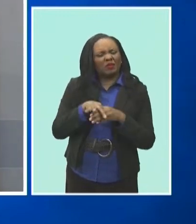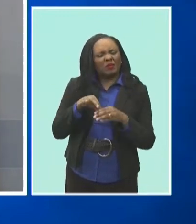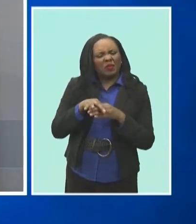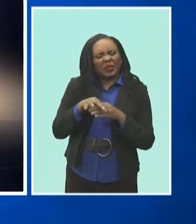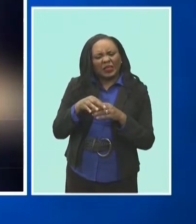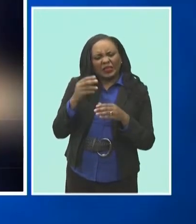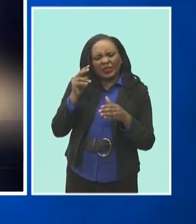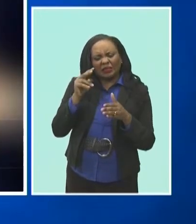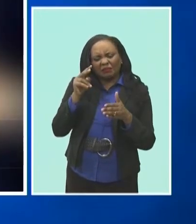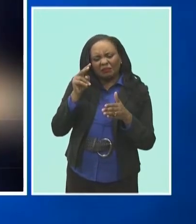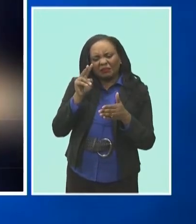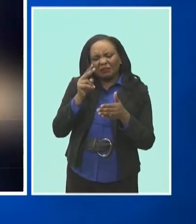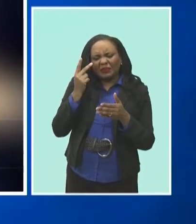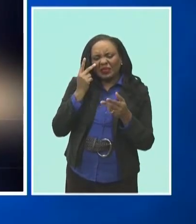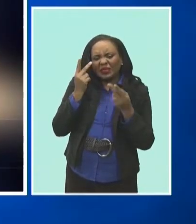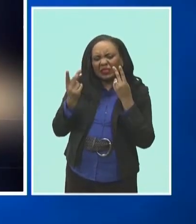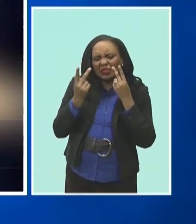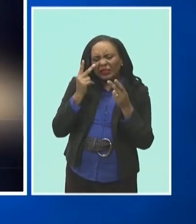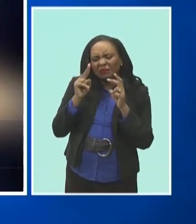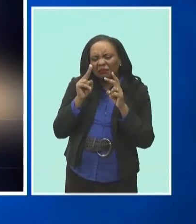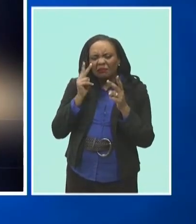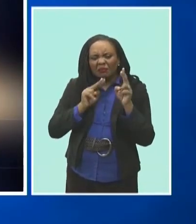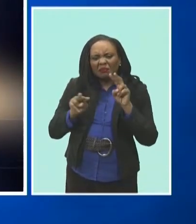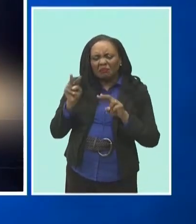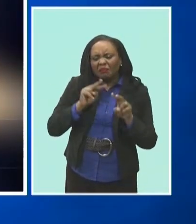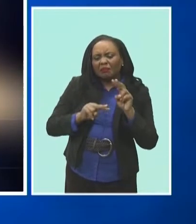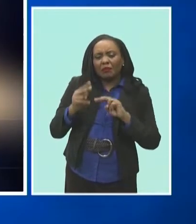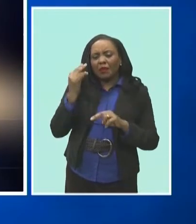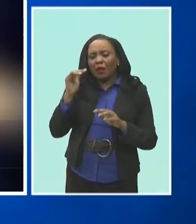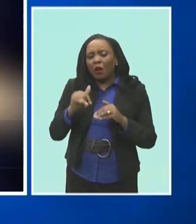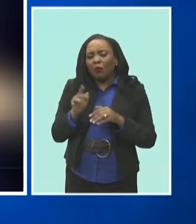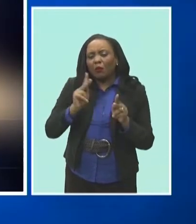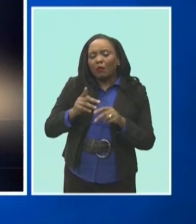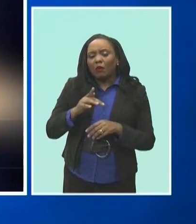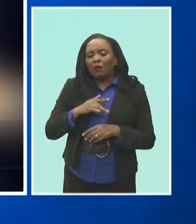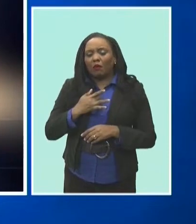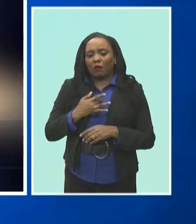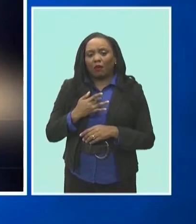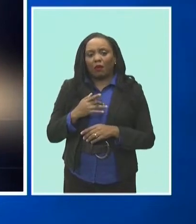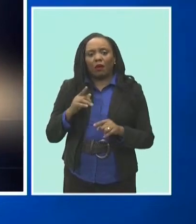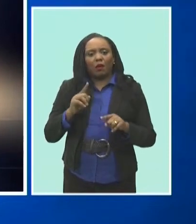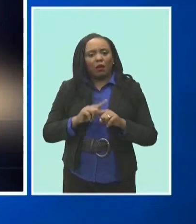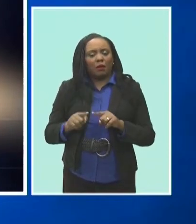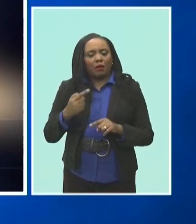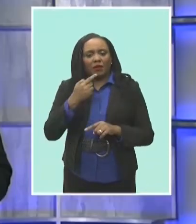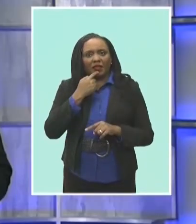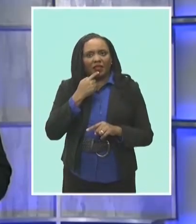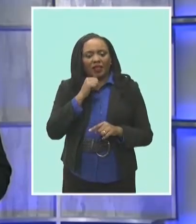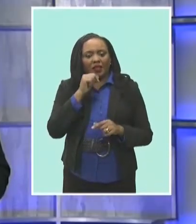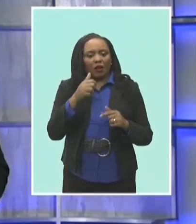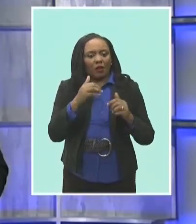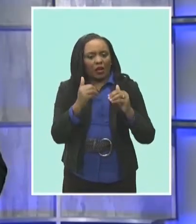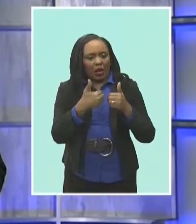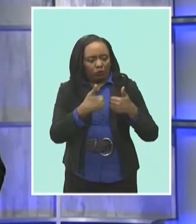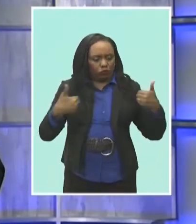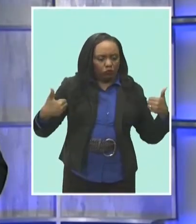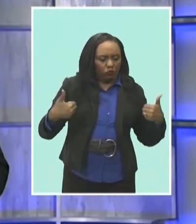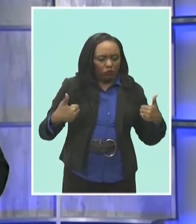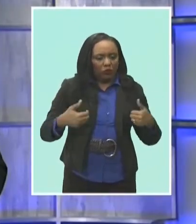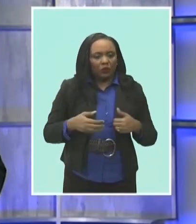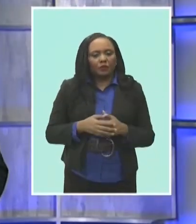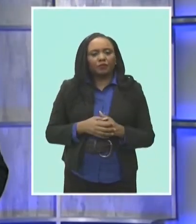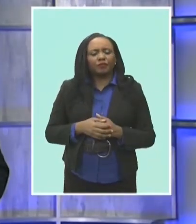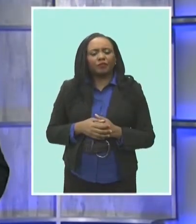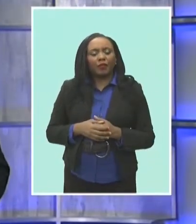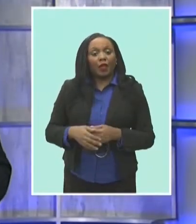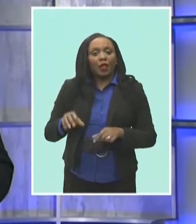release them. He says in their polls, the PPP is massively in front of the APNU-AFC government. Julie, starch,